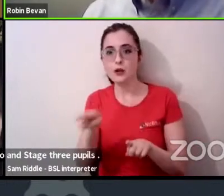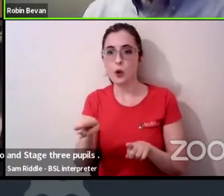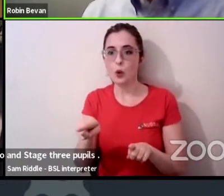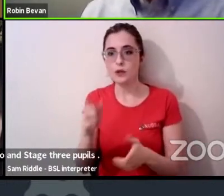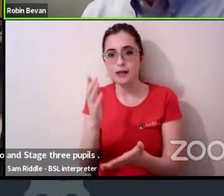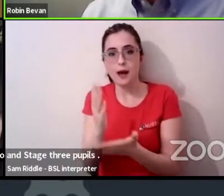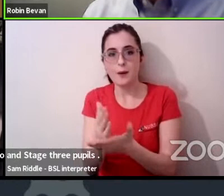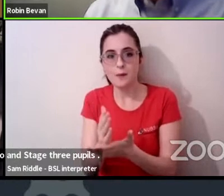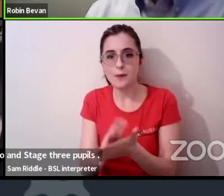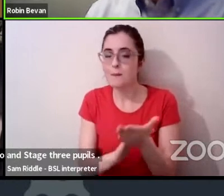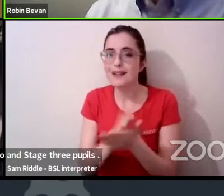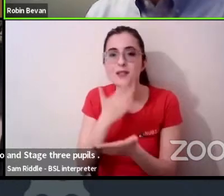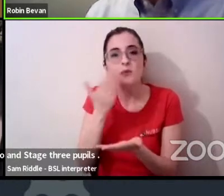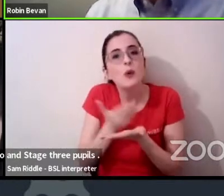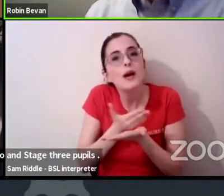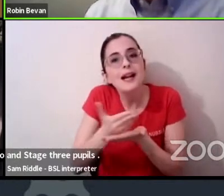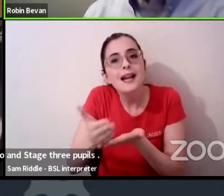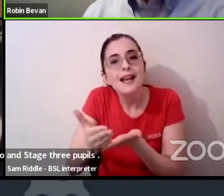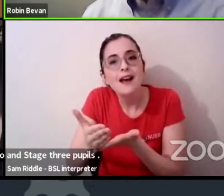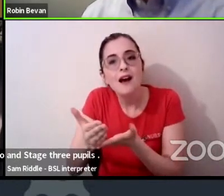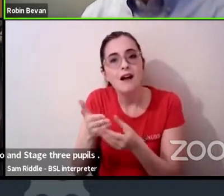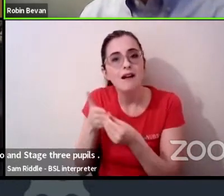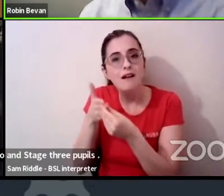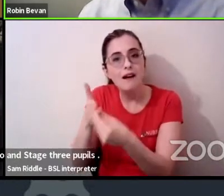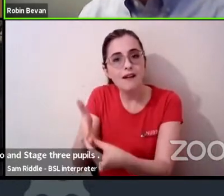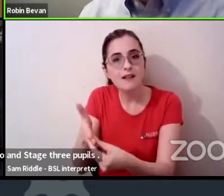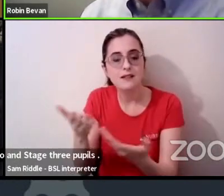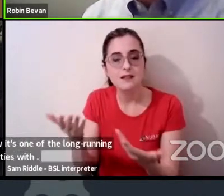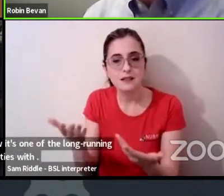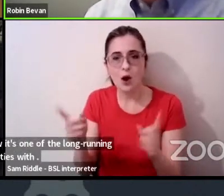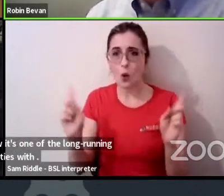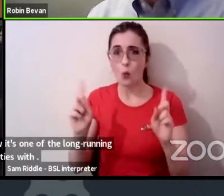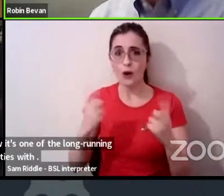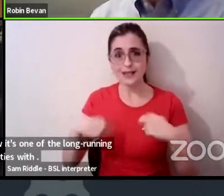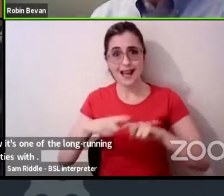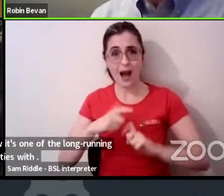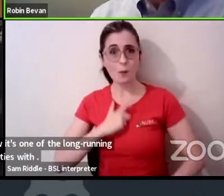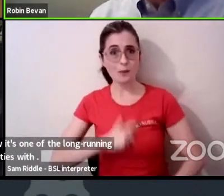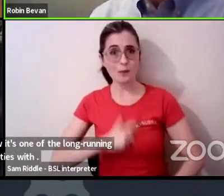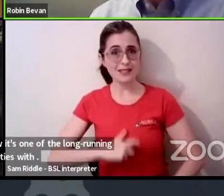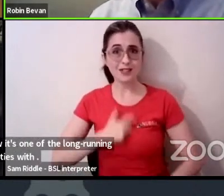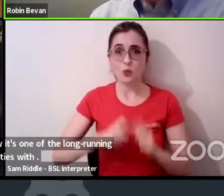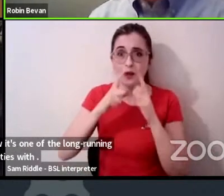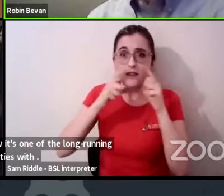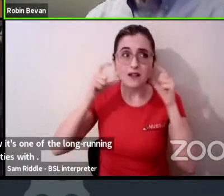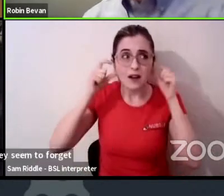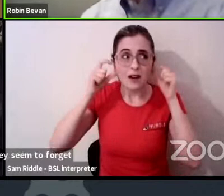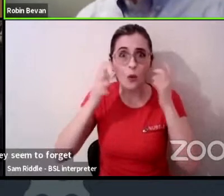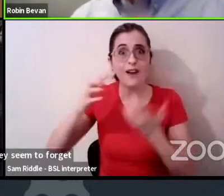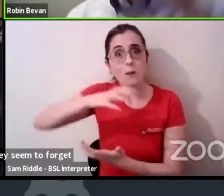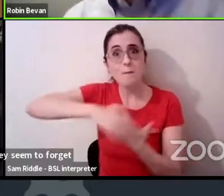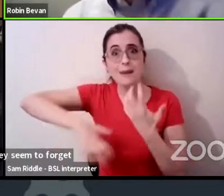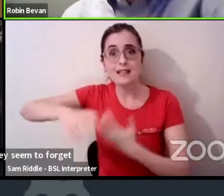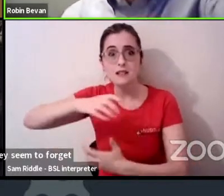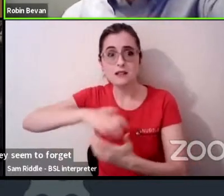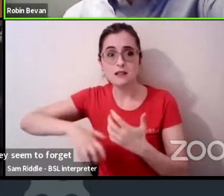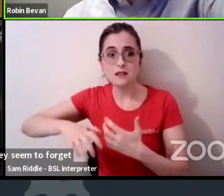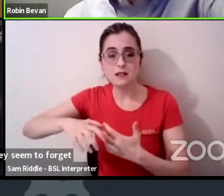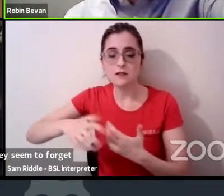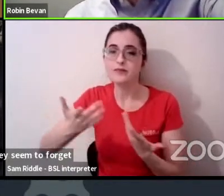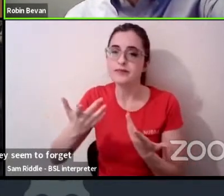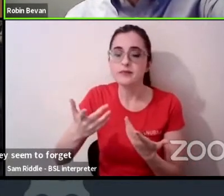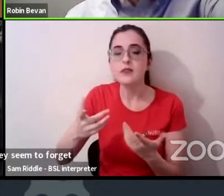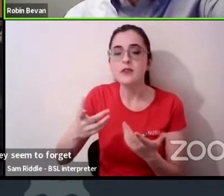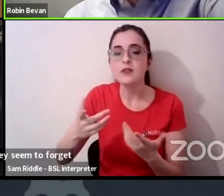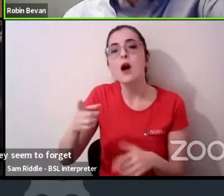you never get clear guidance, but it says, what is our position with face masks in a mixed setting? The pupils are in year group bubbles,